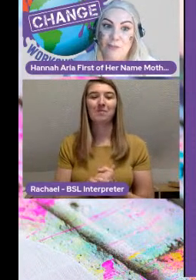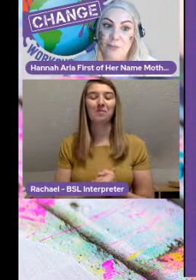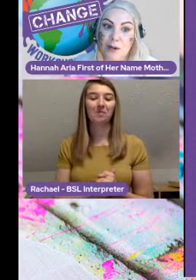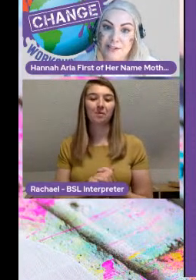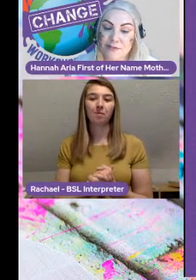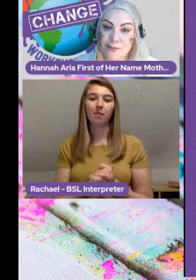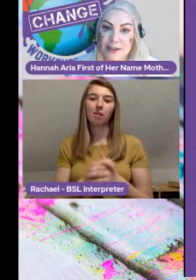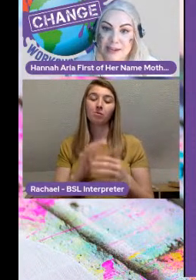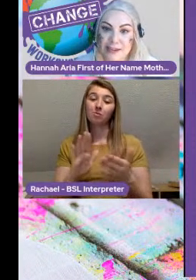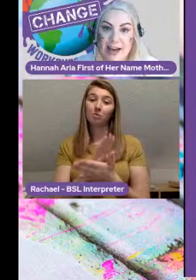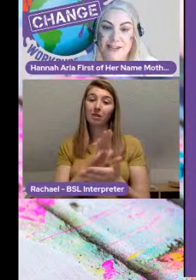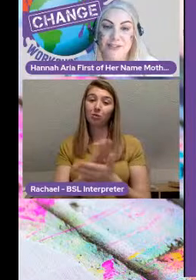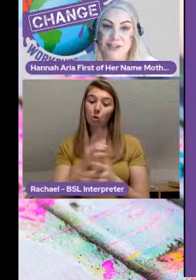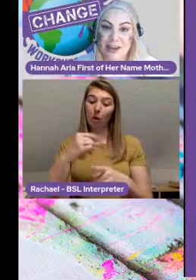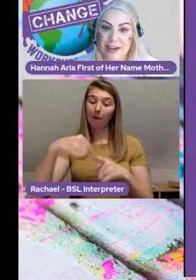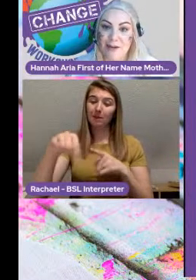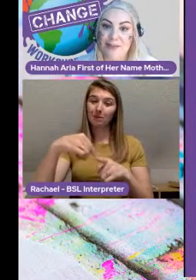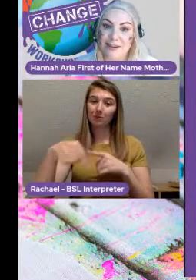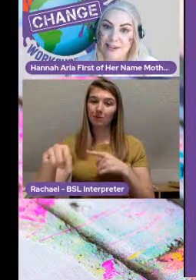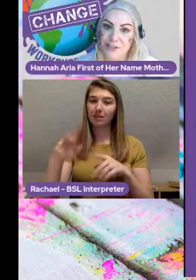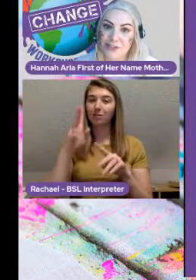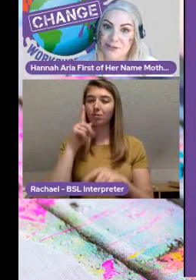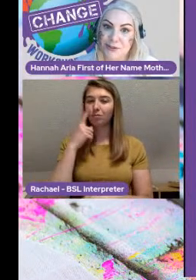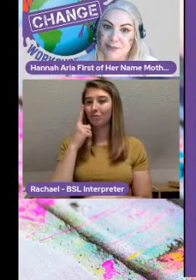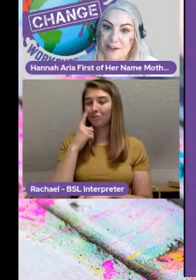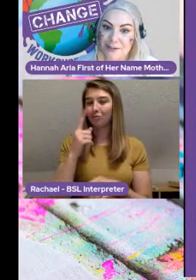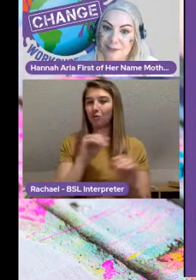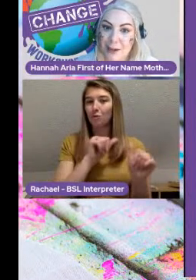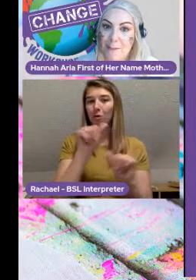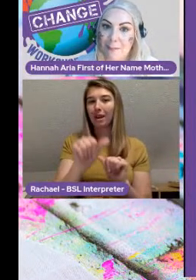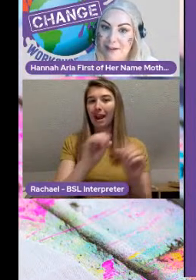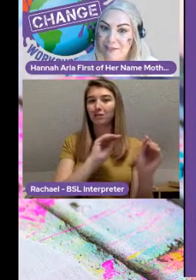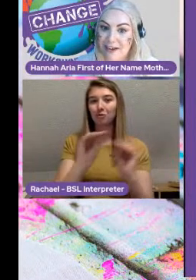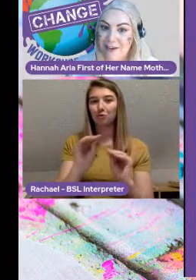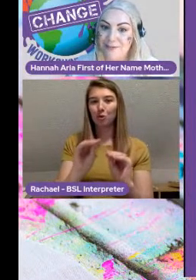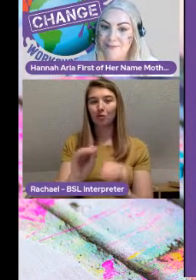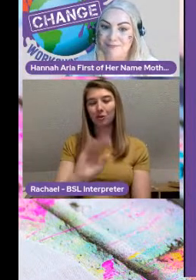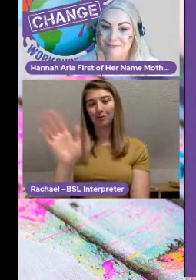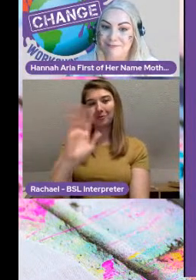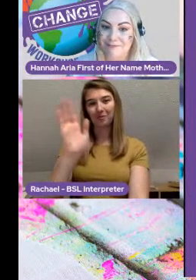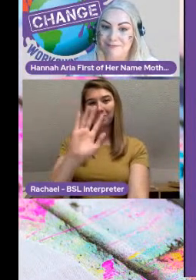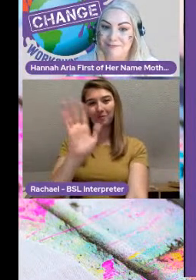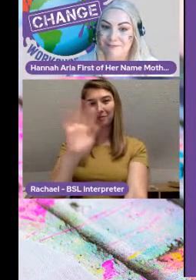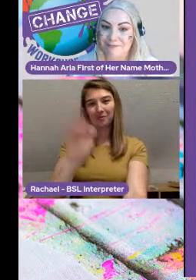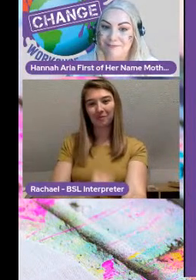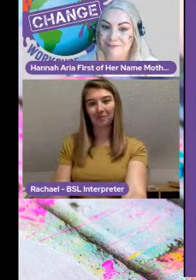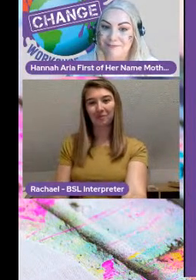Okay, have a wonderful week and check out the next tutorial. Bye for now.